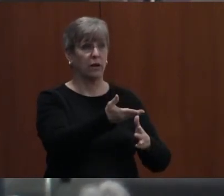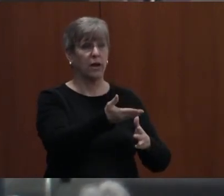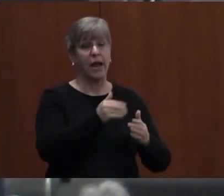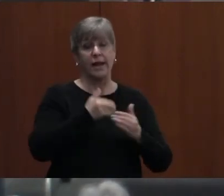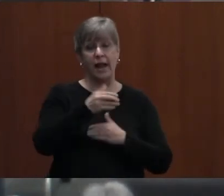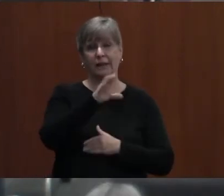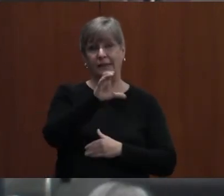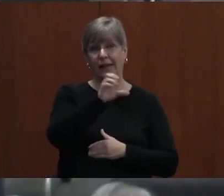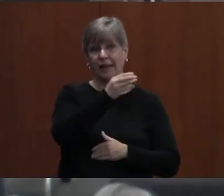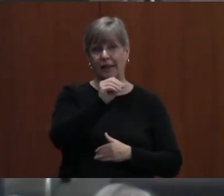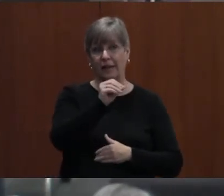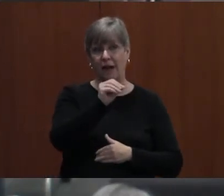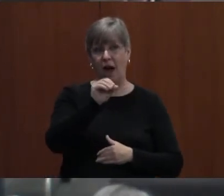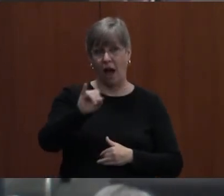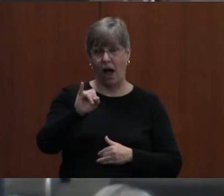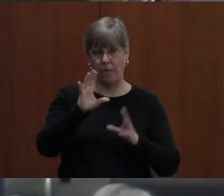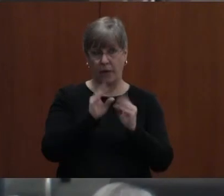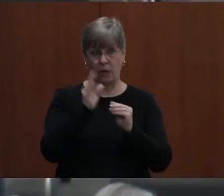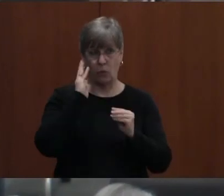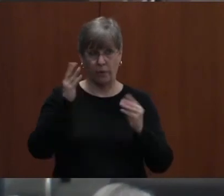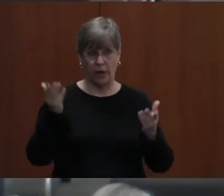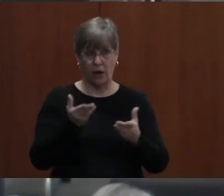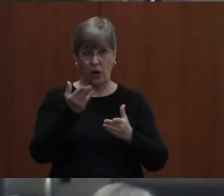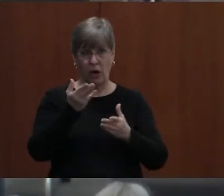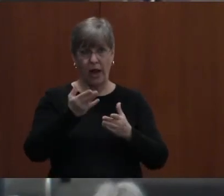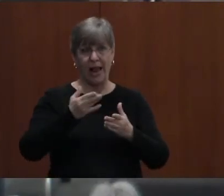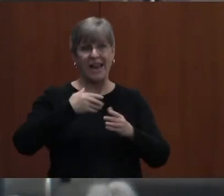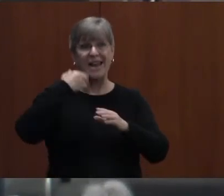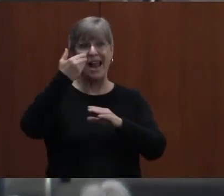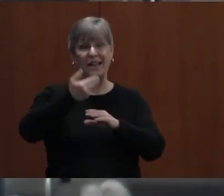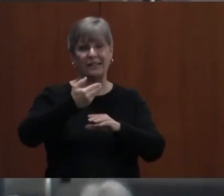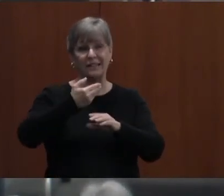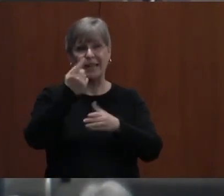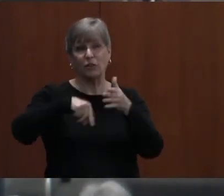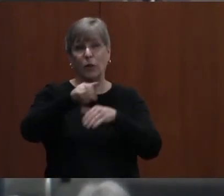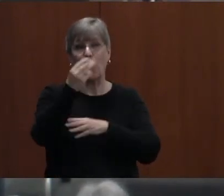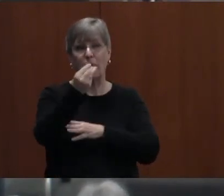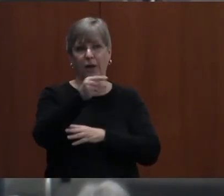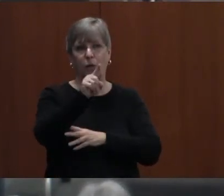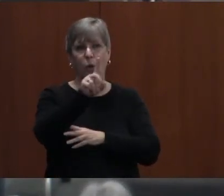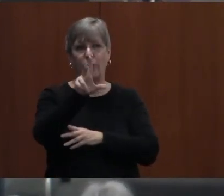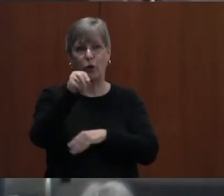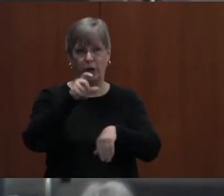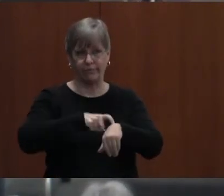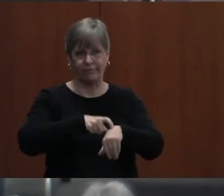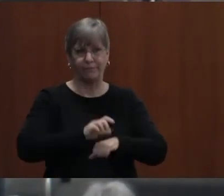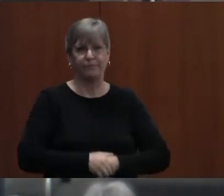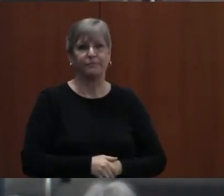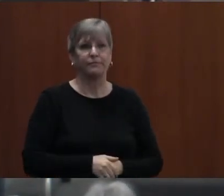next CNI meeting will be here next Monday at 1:30.